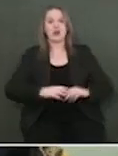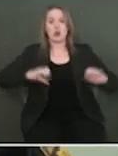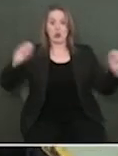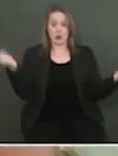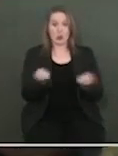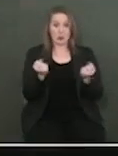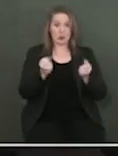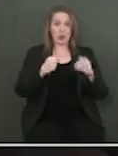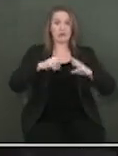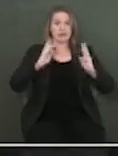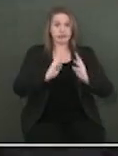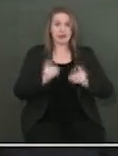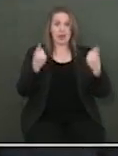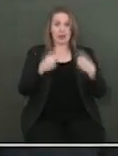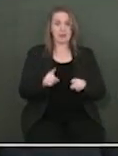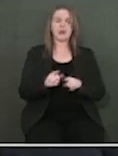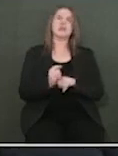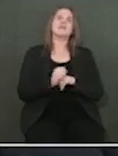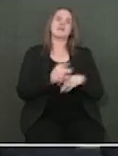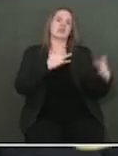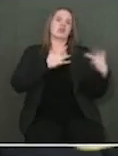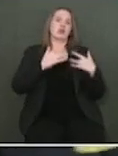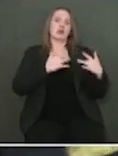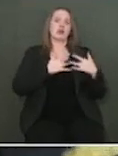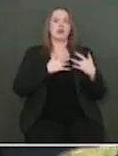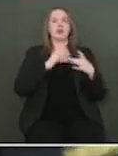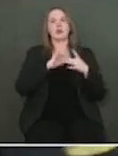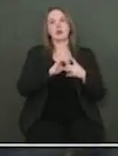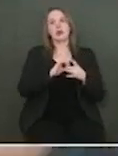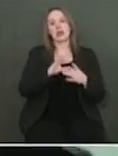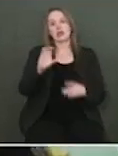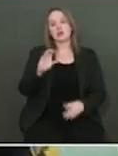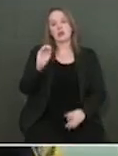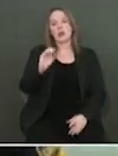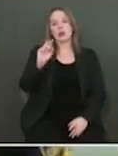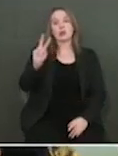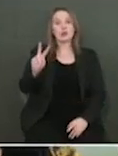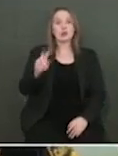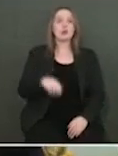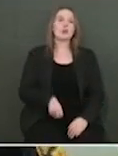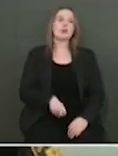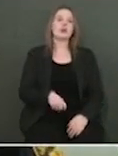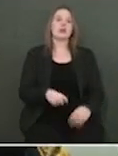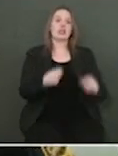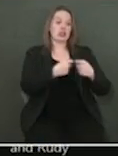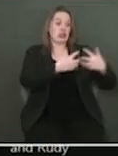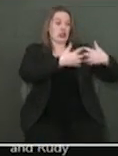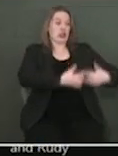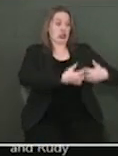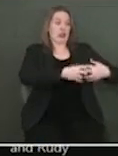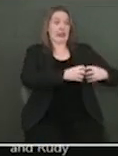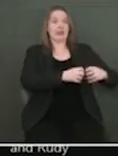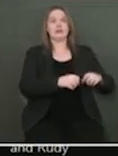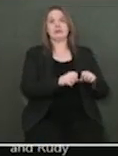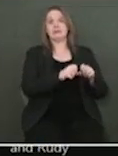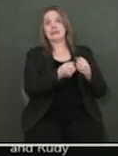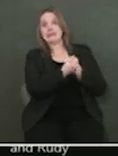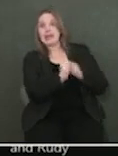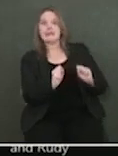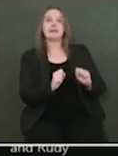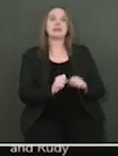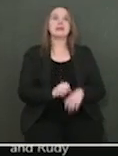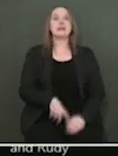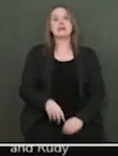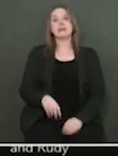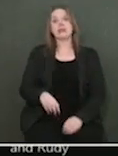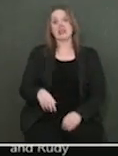events primarily, there's always a concern about carbon monoxide poisoning, generator safety, space heaters. If you could sort